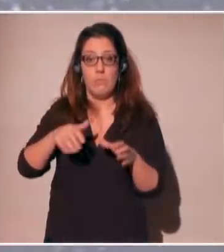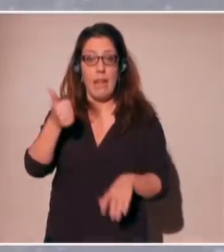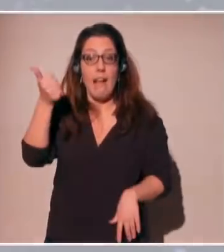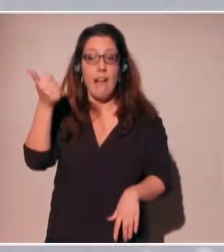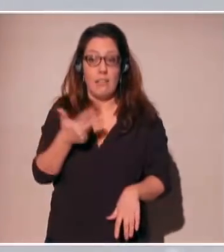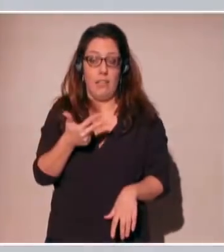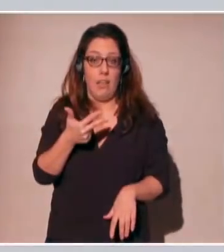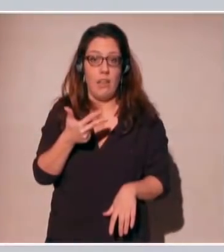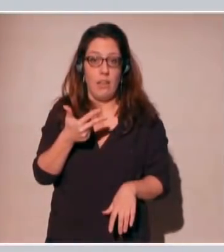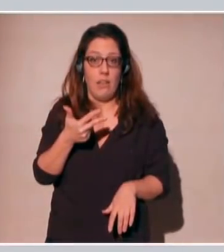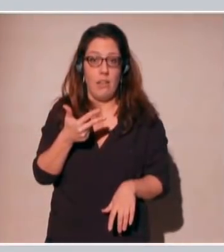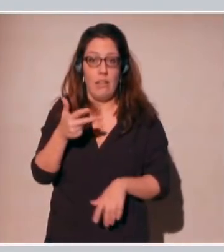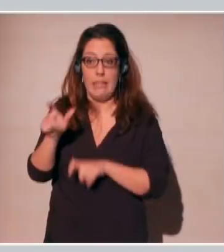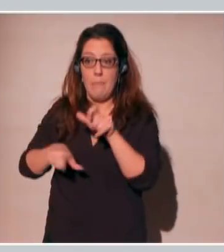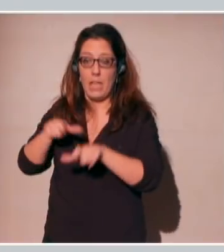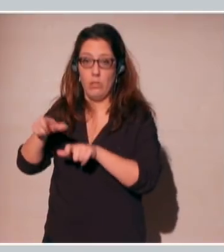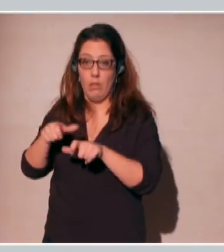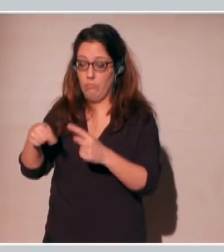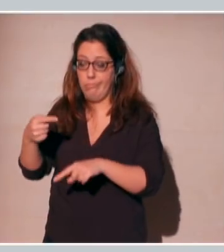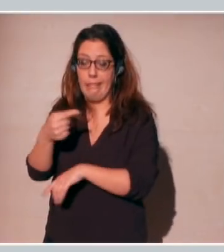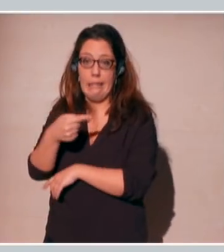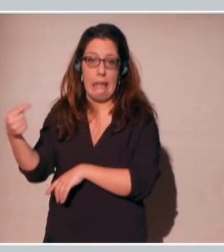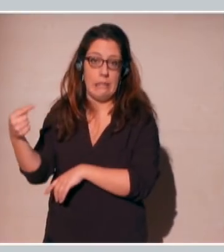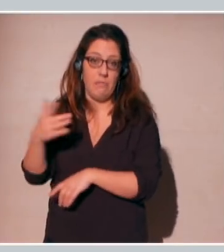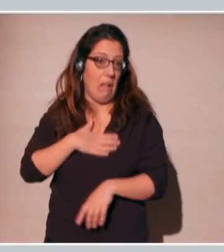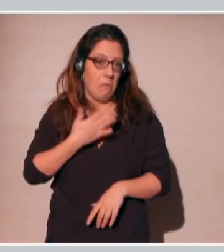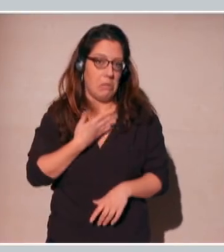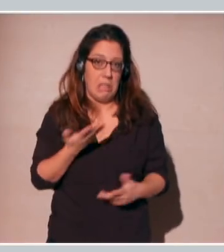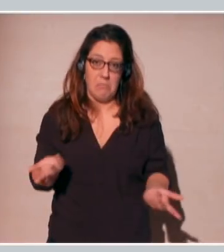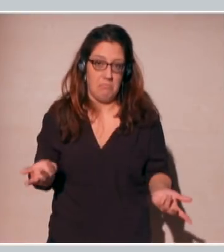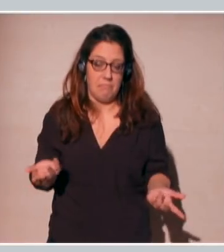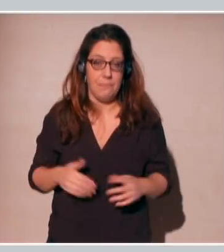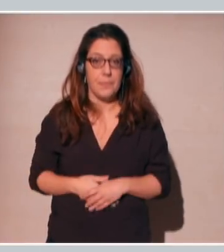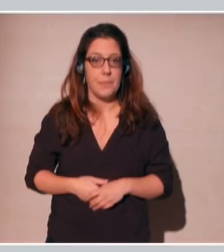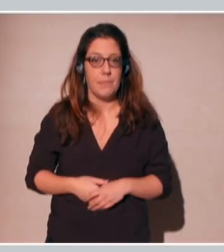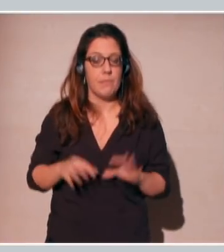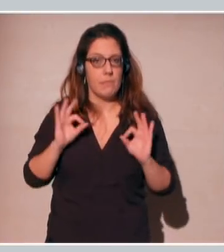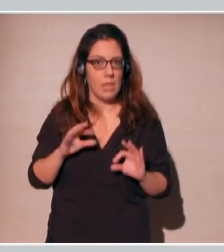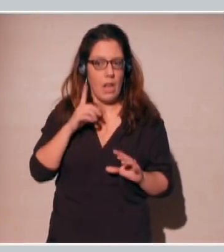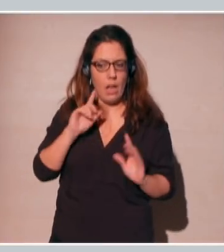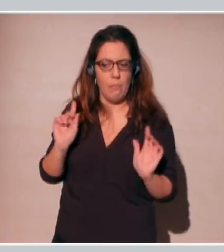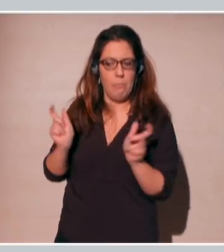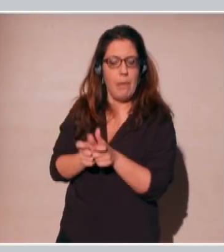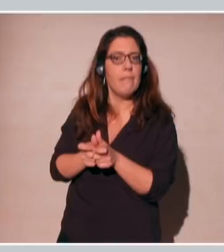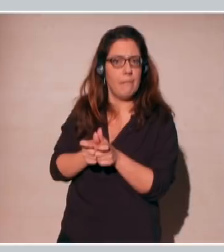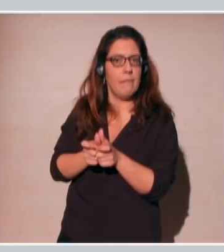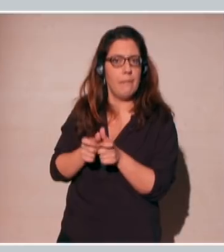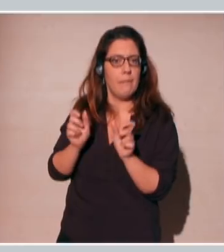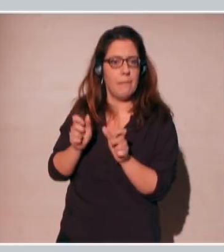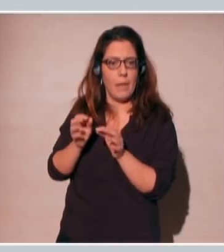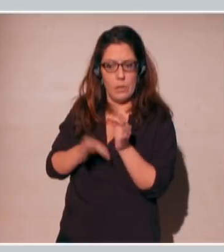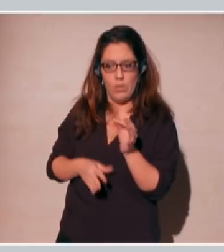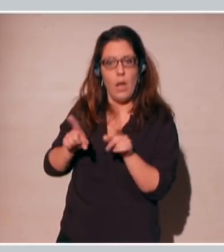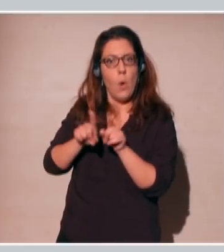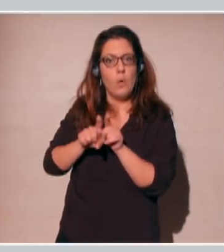benefits. And we can know who they are. And so despite the average says treat, the individual modeling says do not